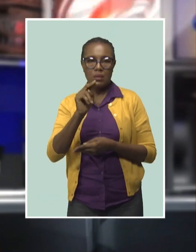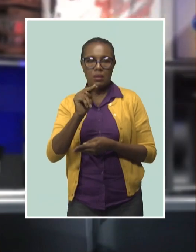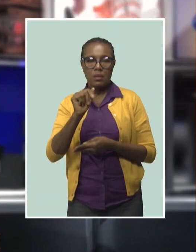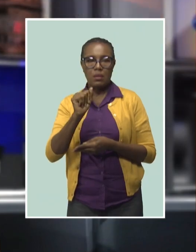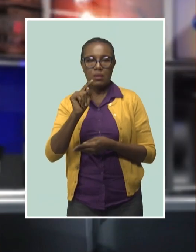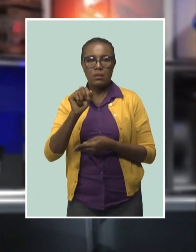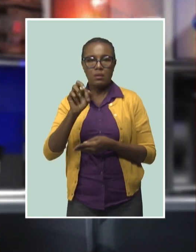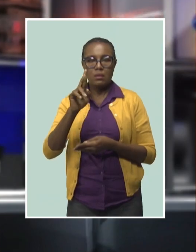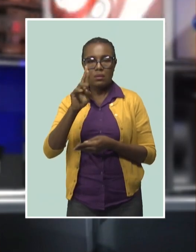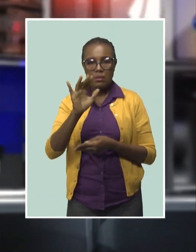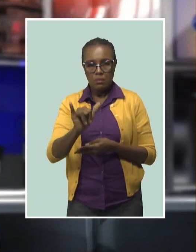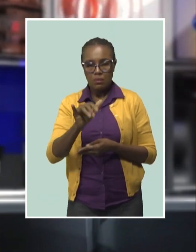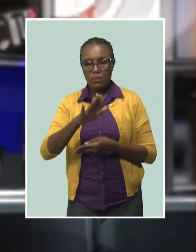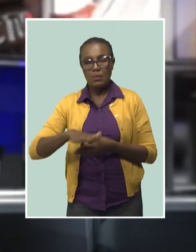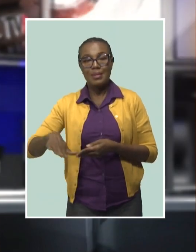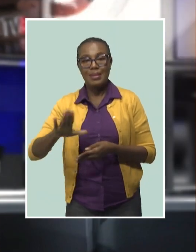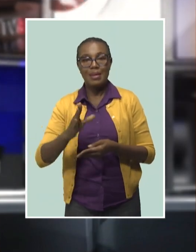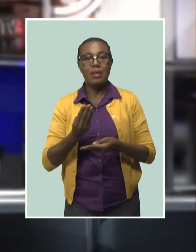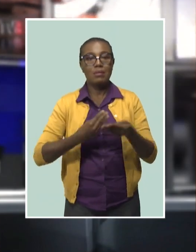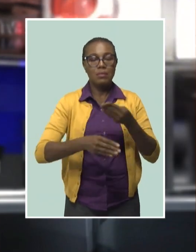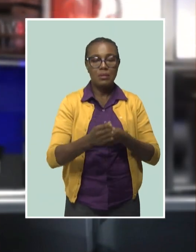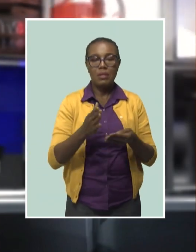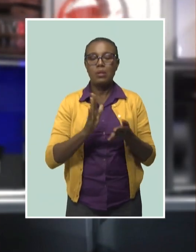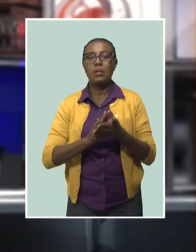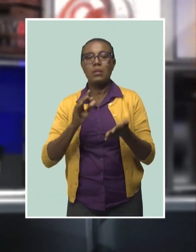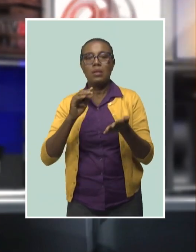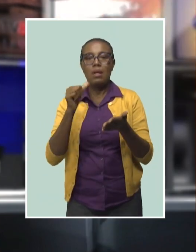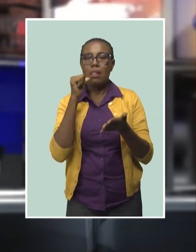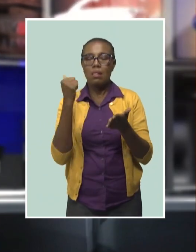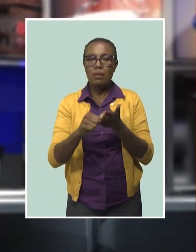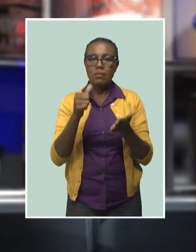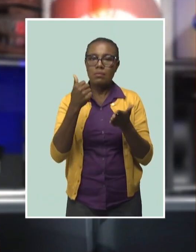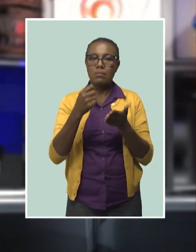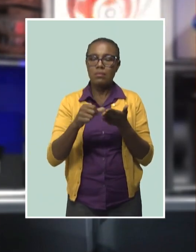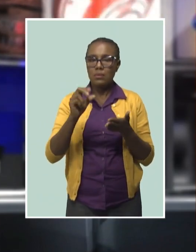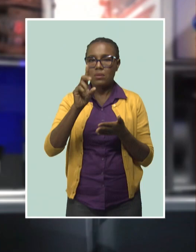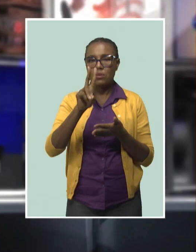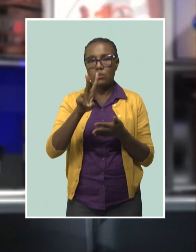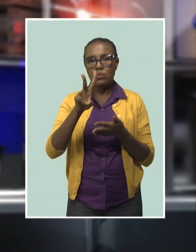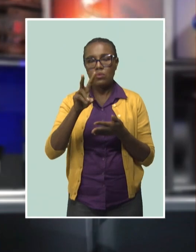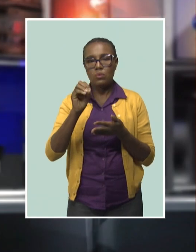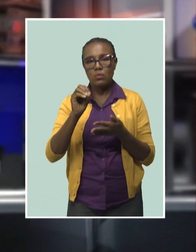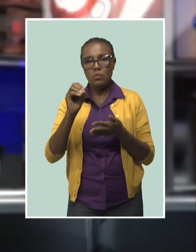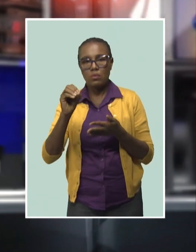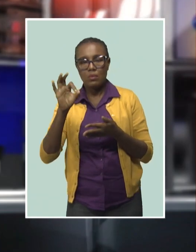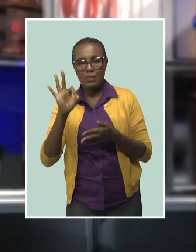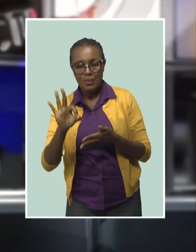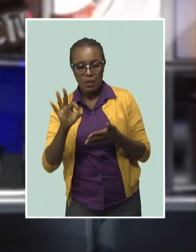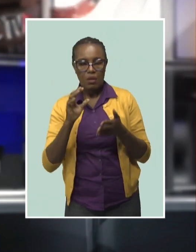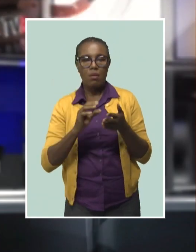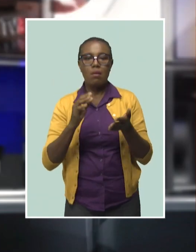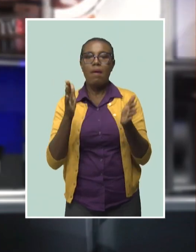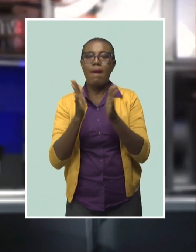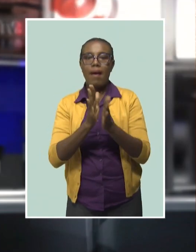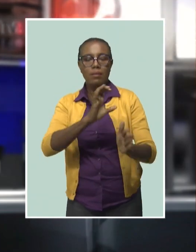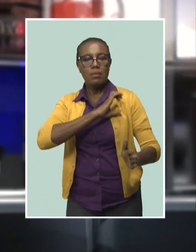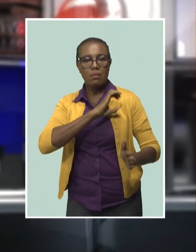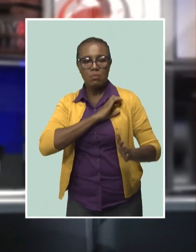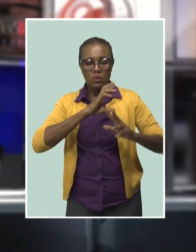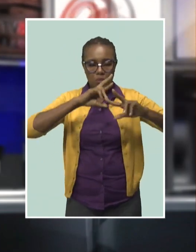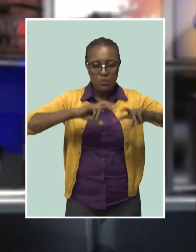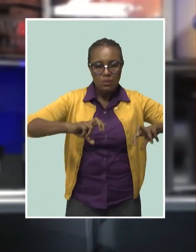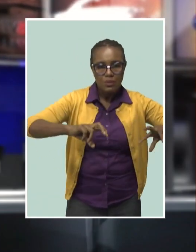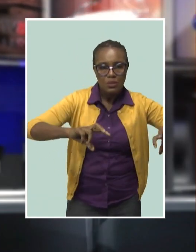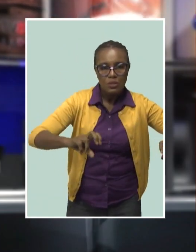November 29, 2009 asked the Commissioner of Police to look into a number of checks paid to Mr. Thorne, who was listed as